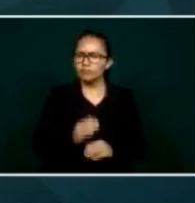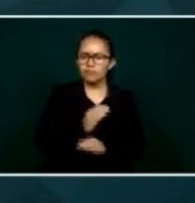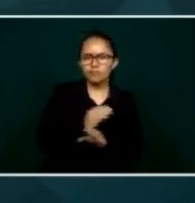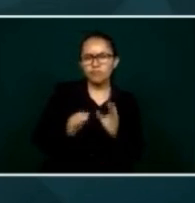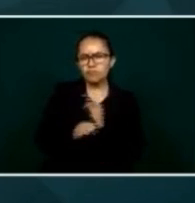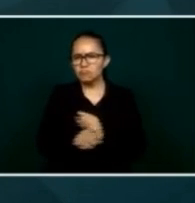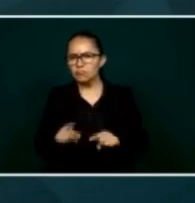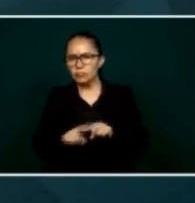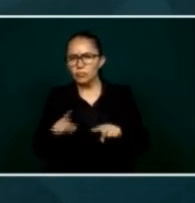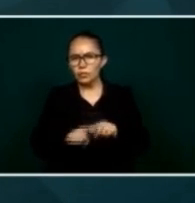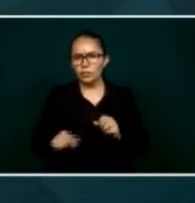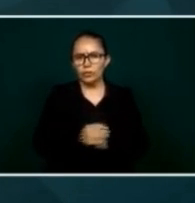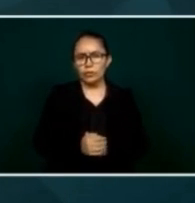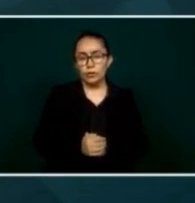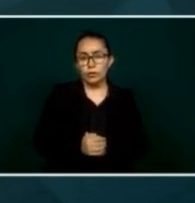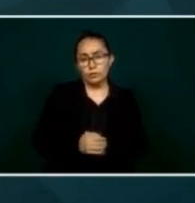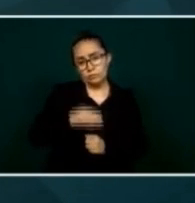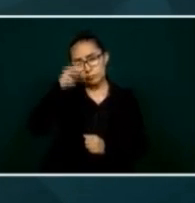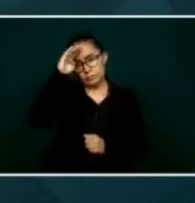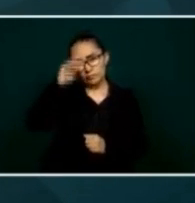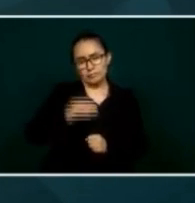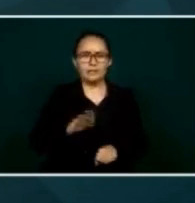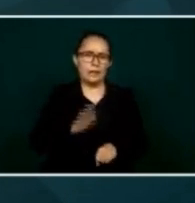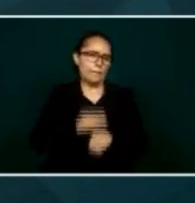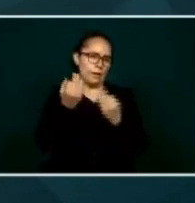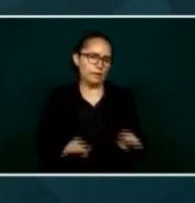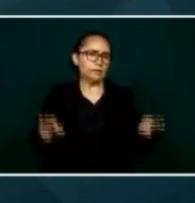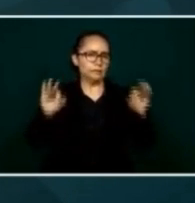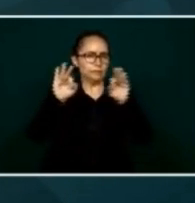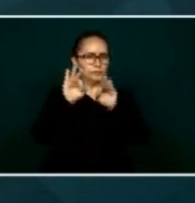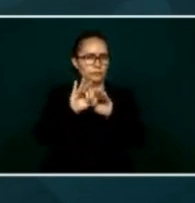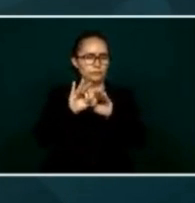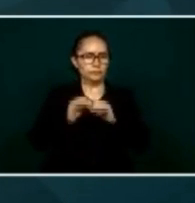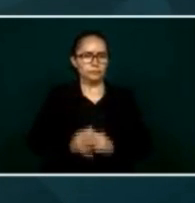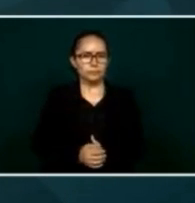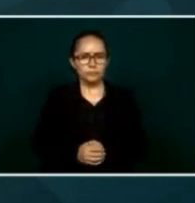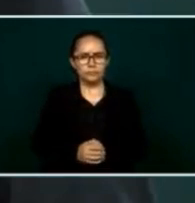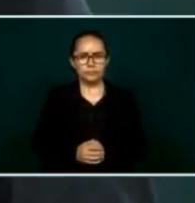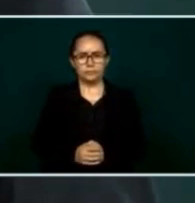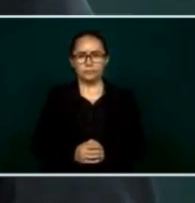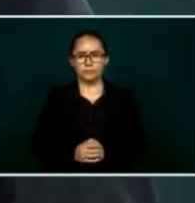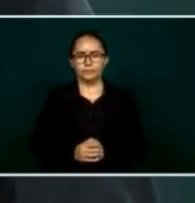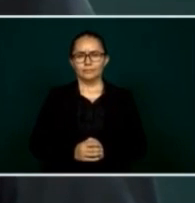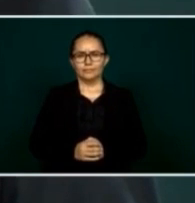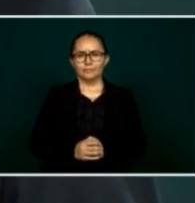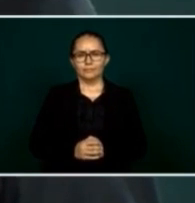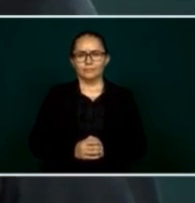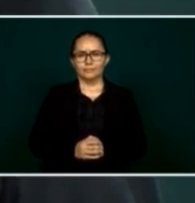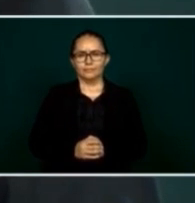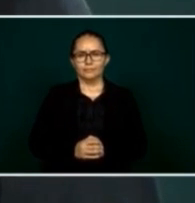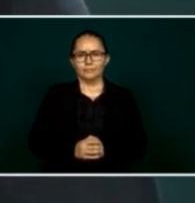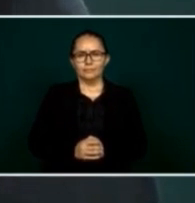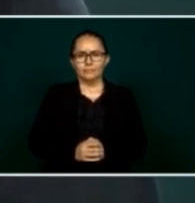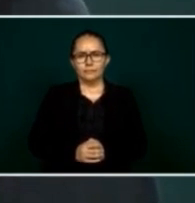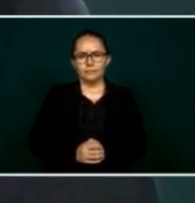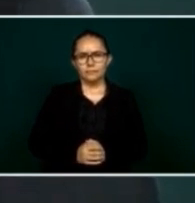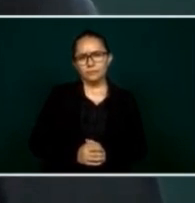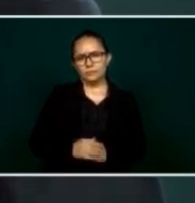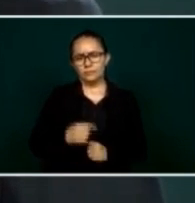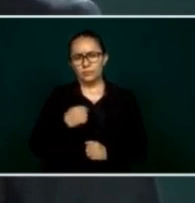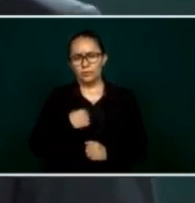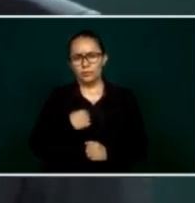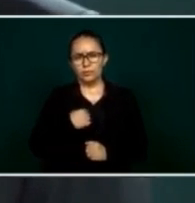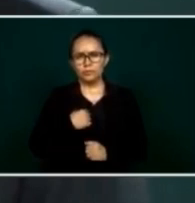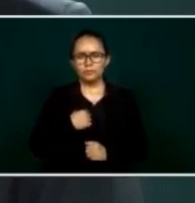And other actions, but what I consider most important,